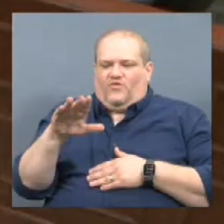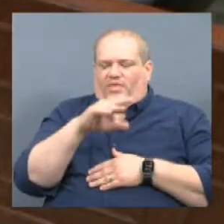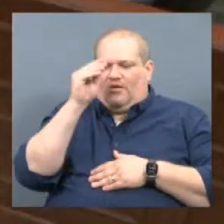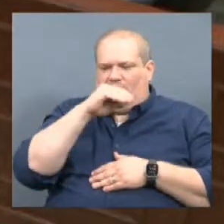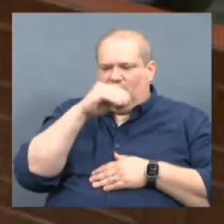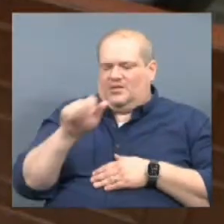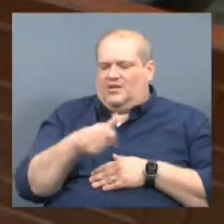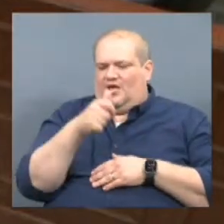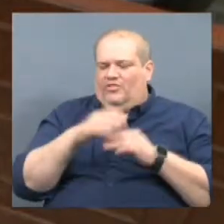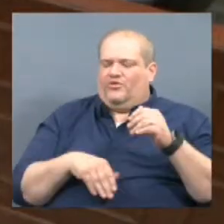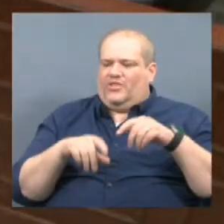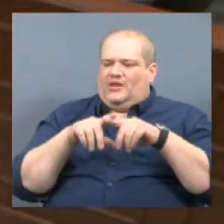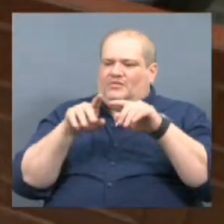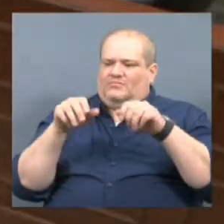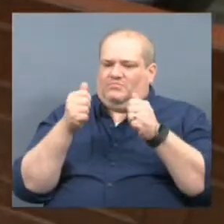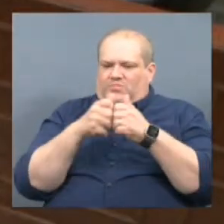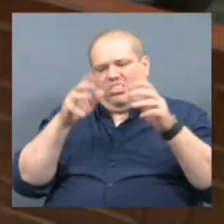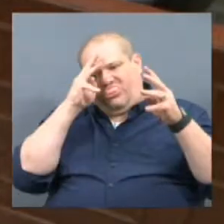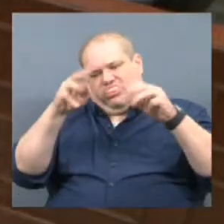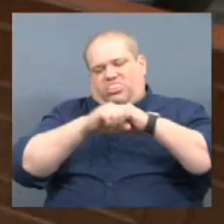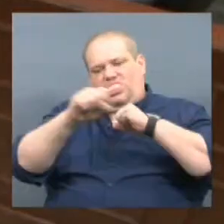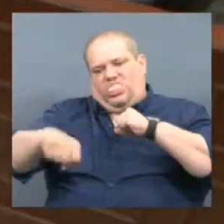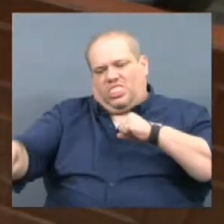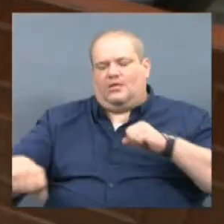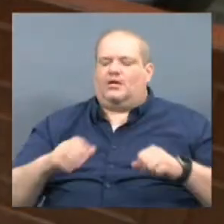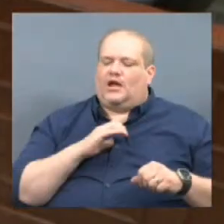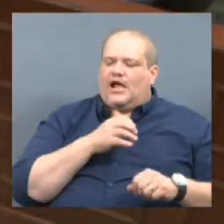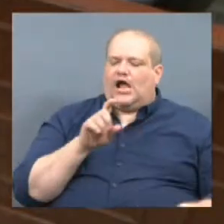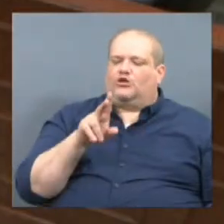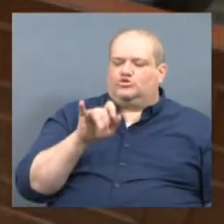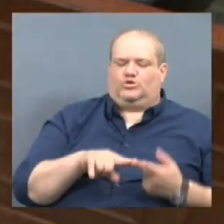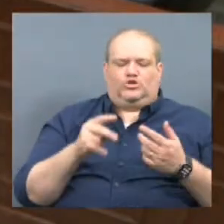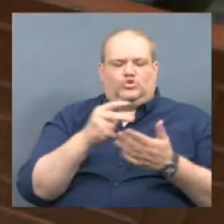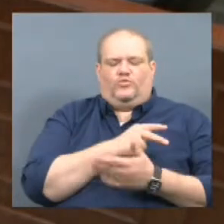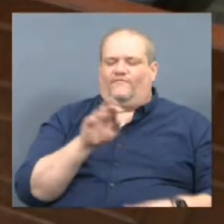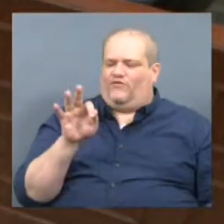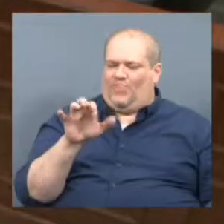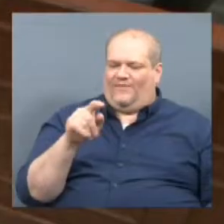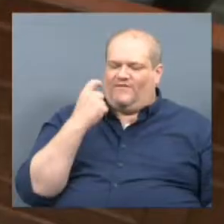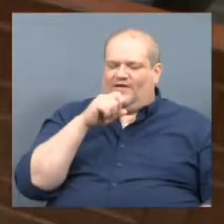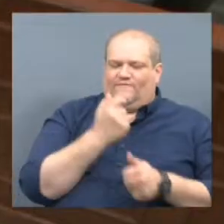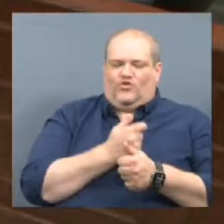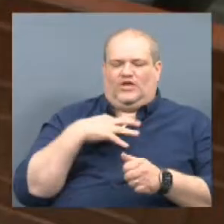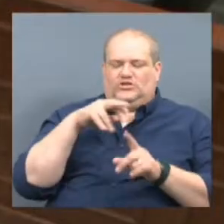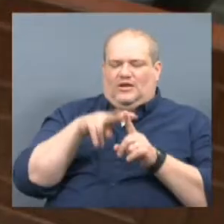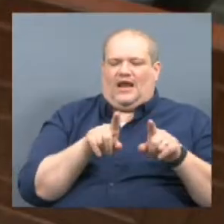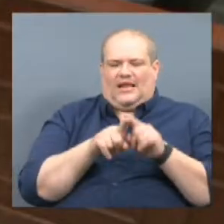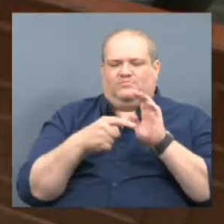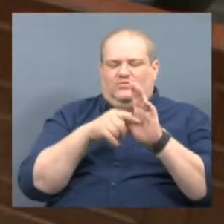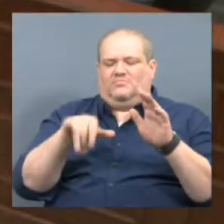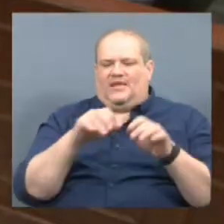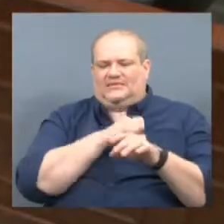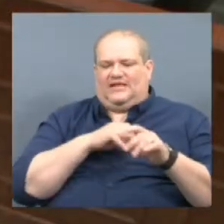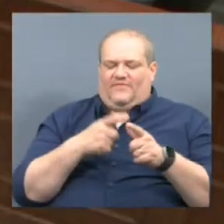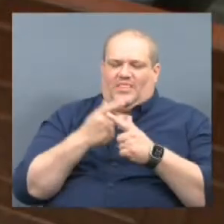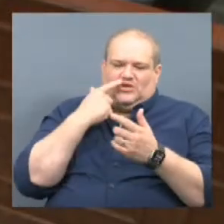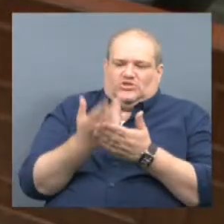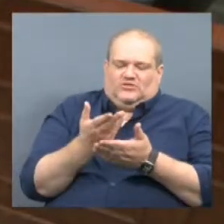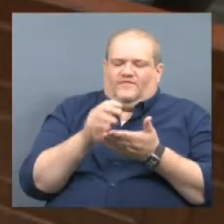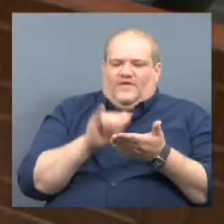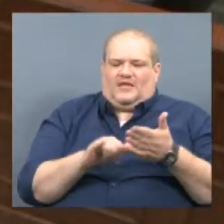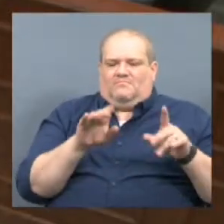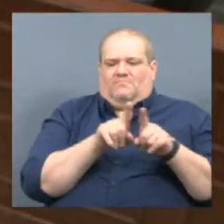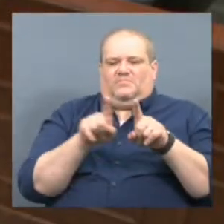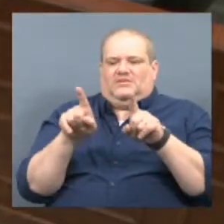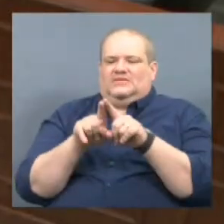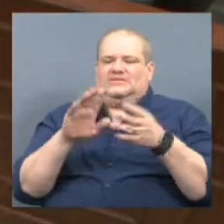opinions other than baseless hyperbole. Our duty is to review the facts of each application as presented by staff and as justified by the City of Little